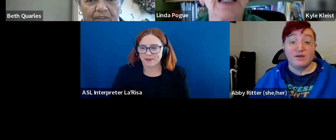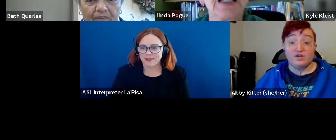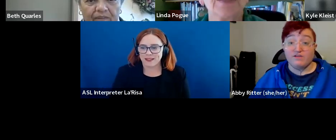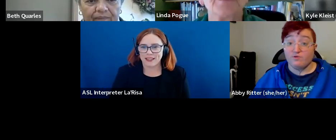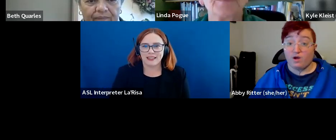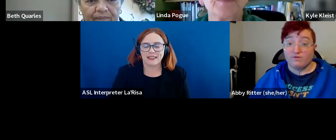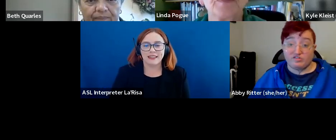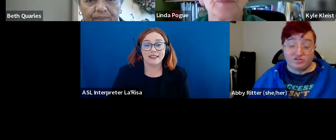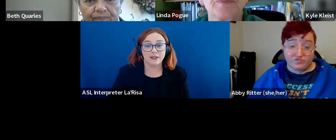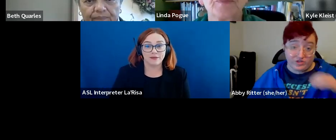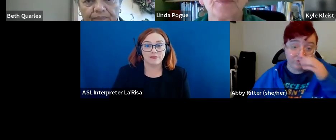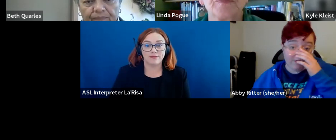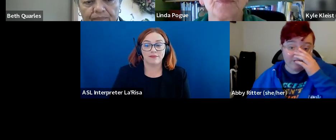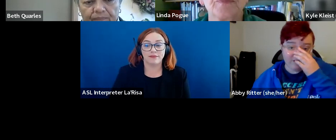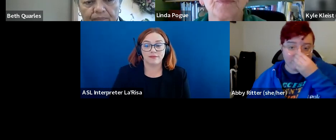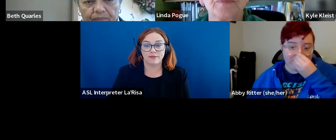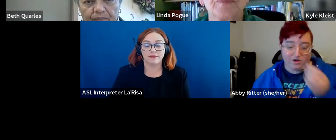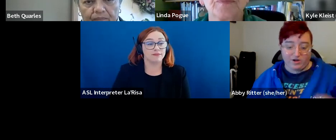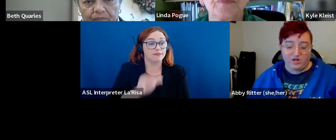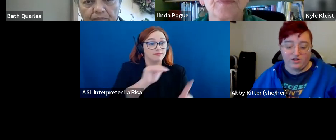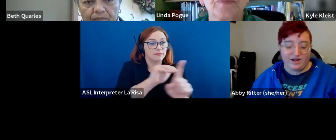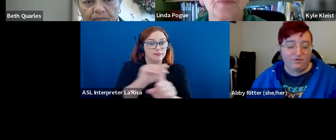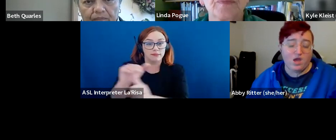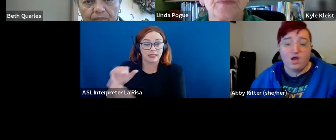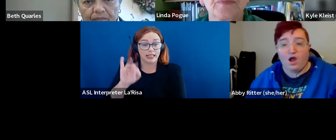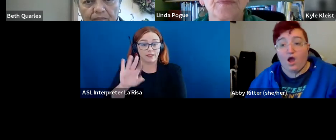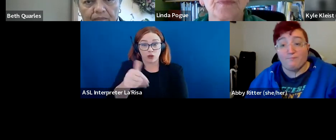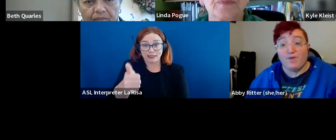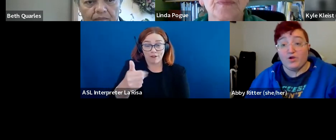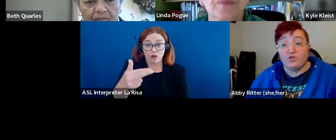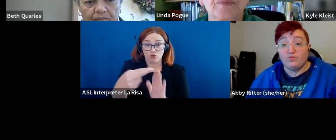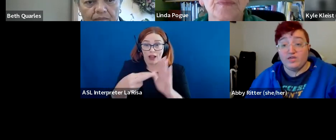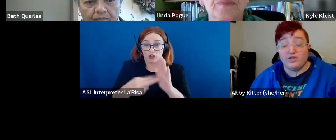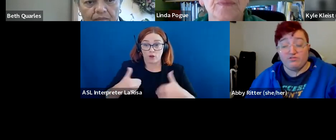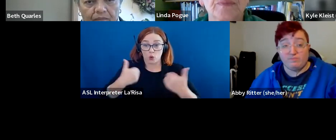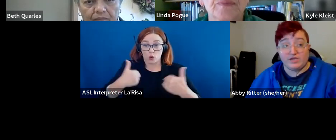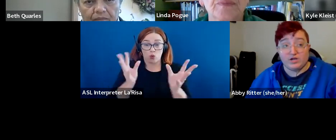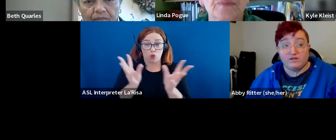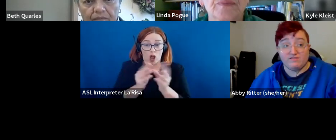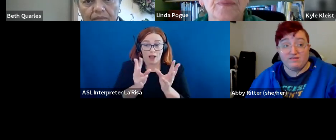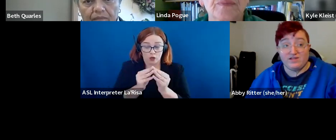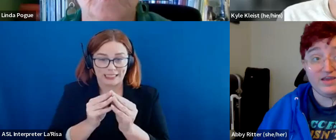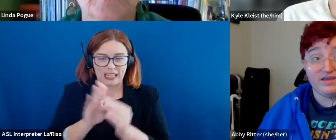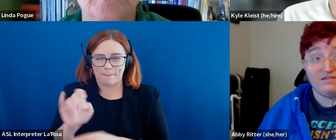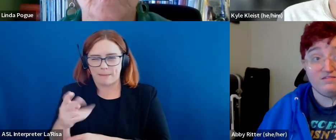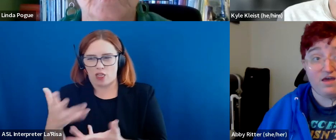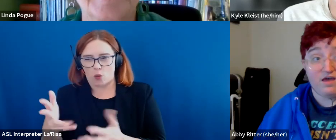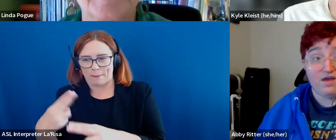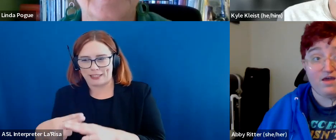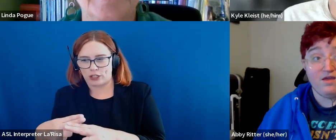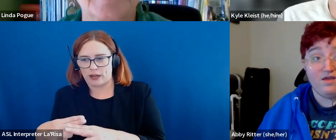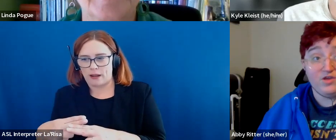As a reminder, if you are registered for the youth conference, I know Beth already called it out. Our youth keynote speaker this evening